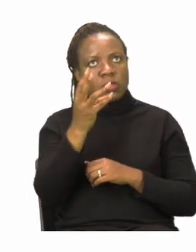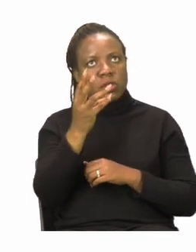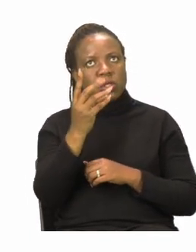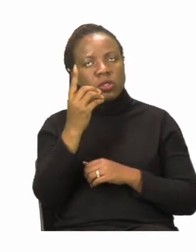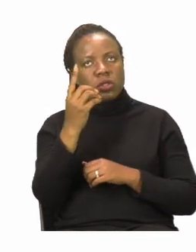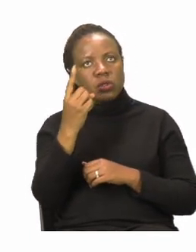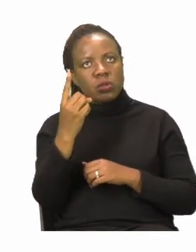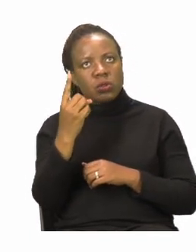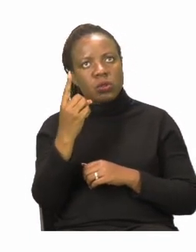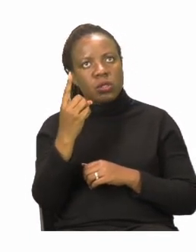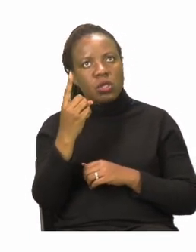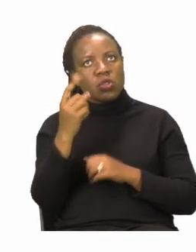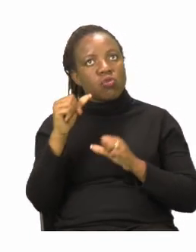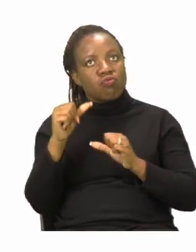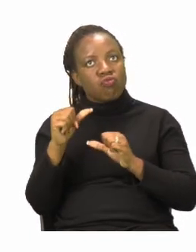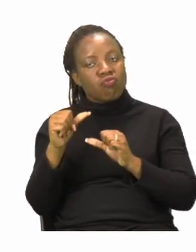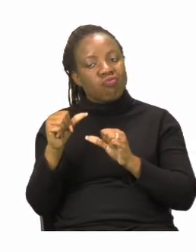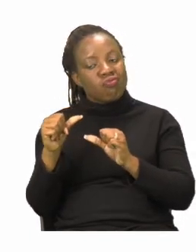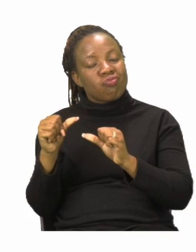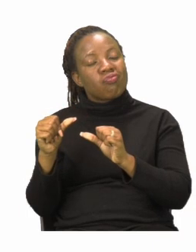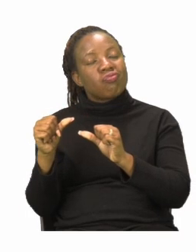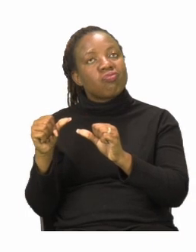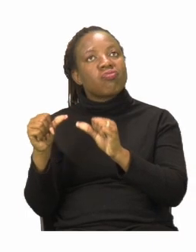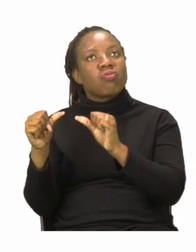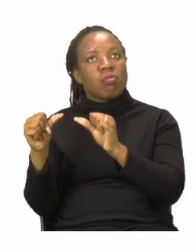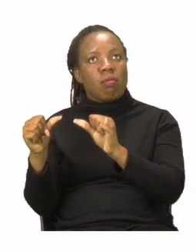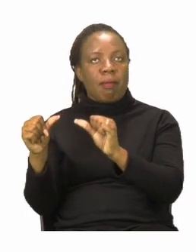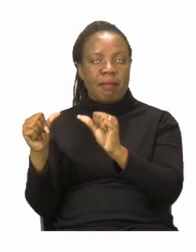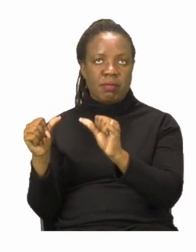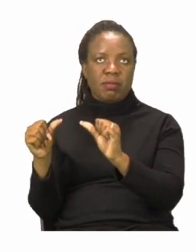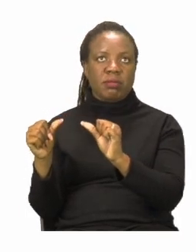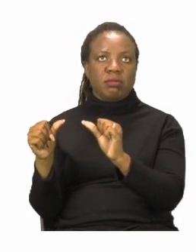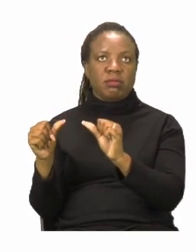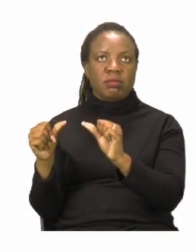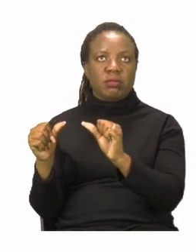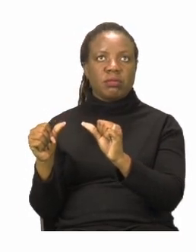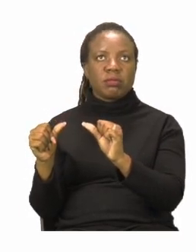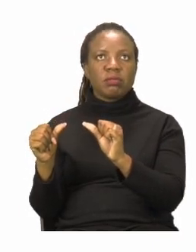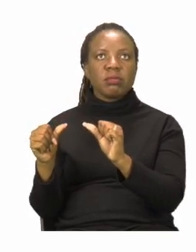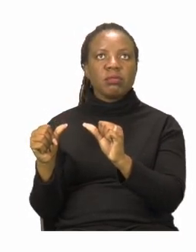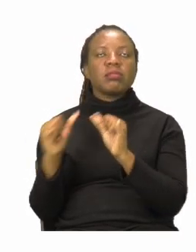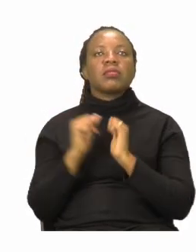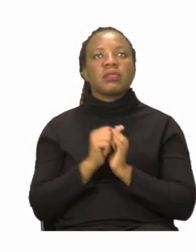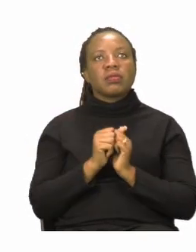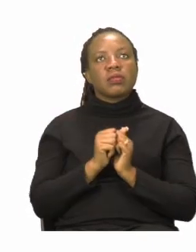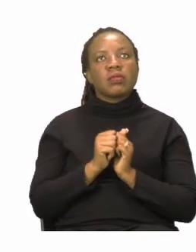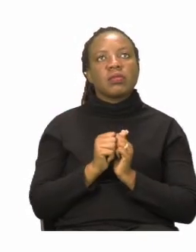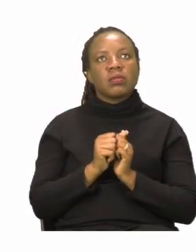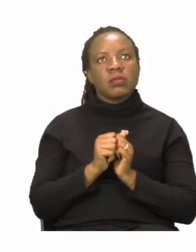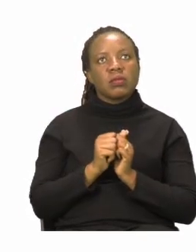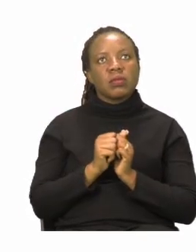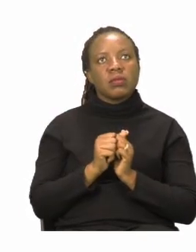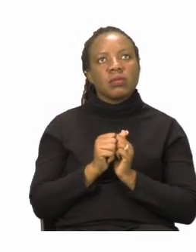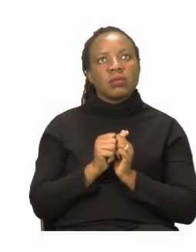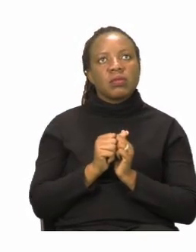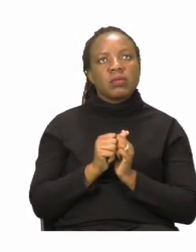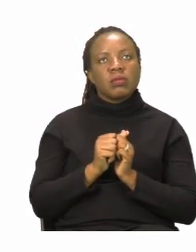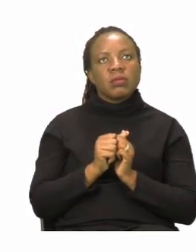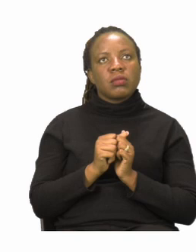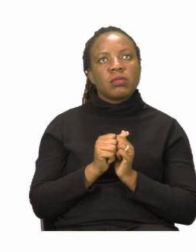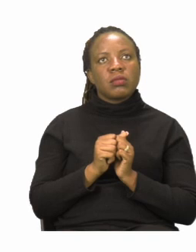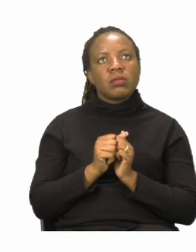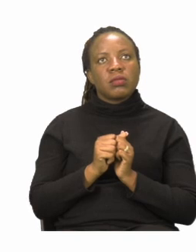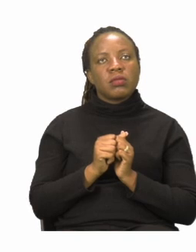61. So that means you have to continue with the rest. Now I am going to